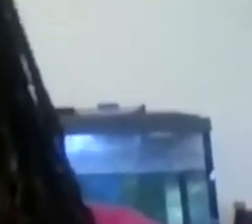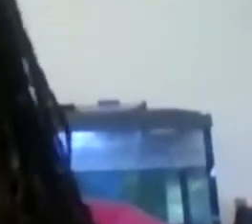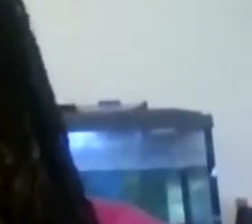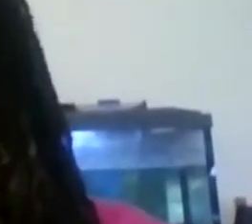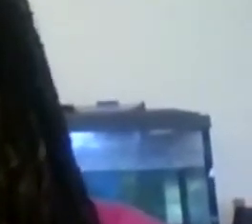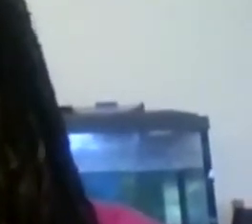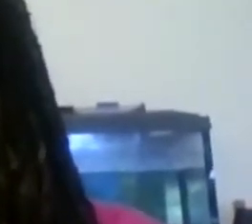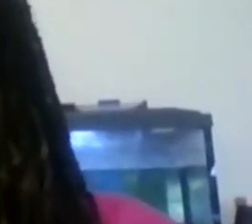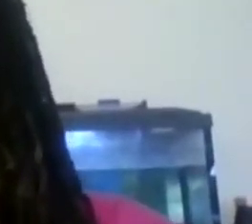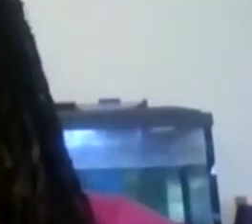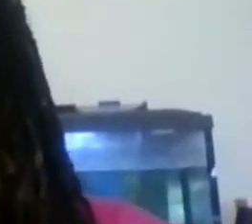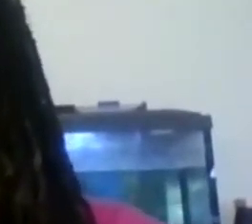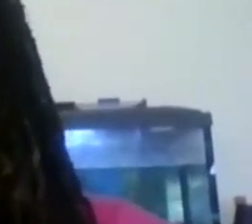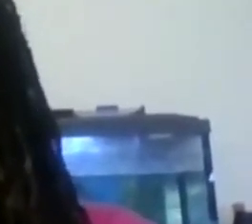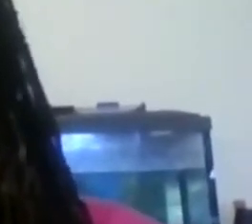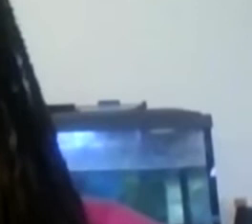great presentation.